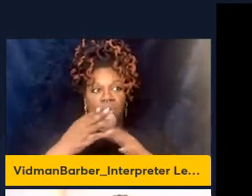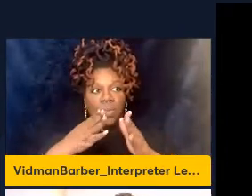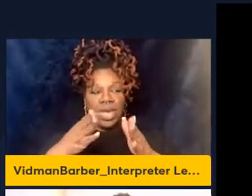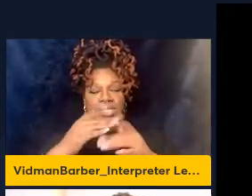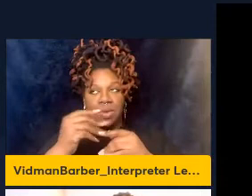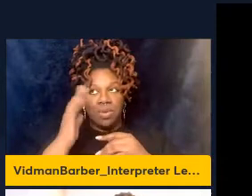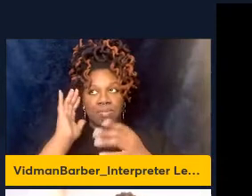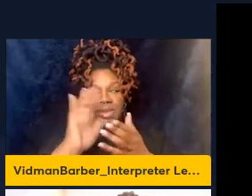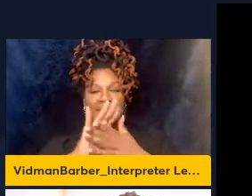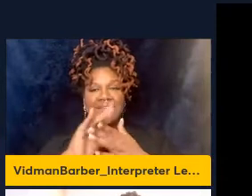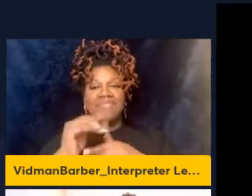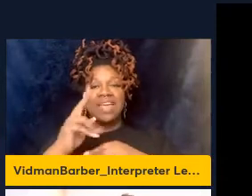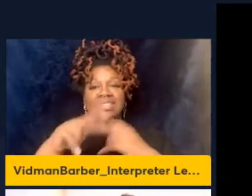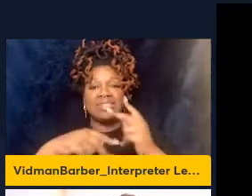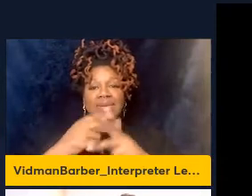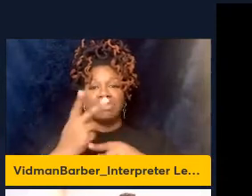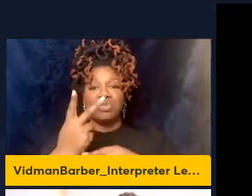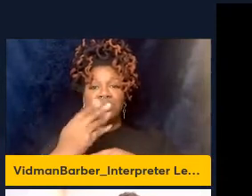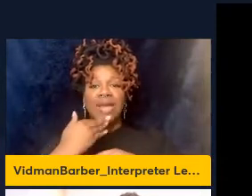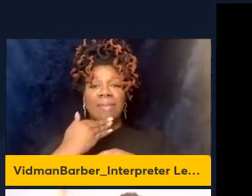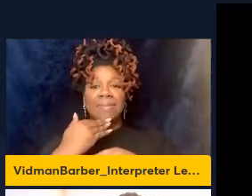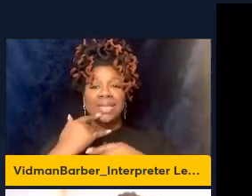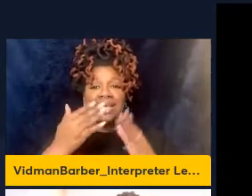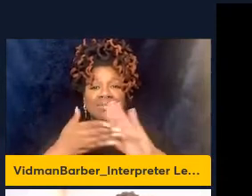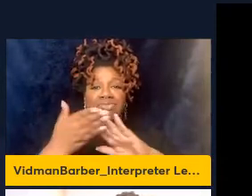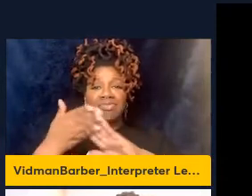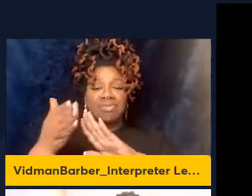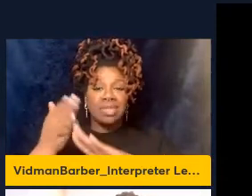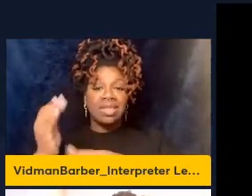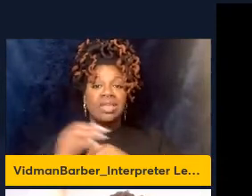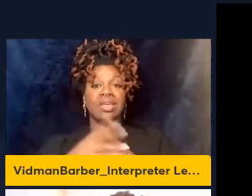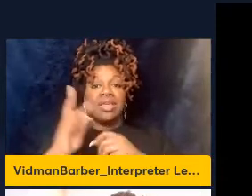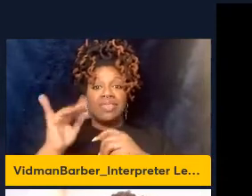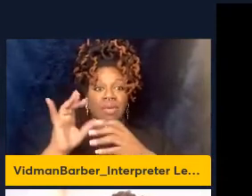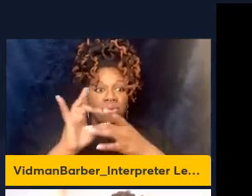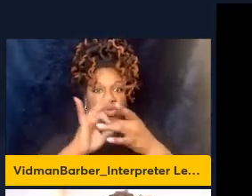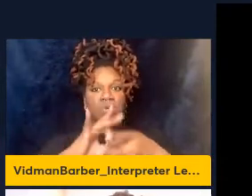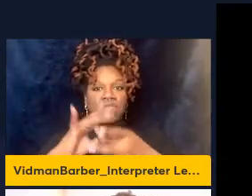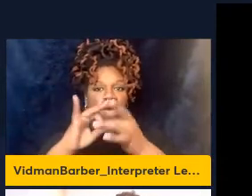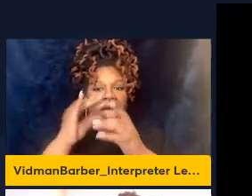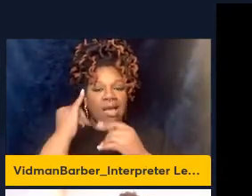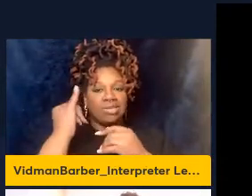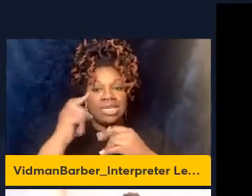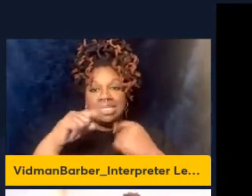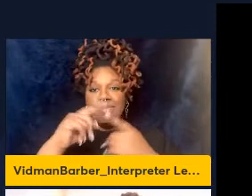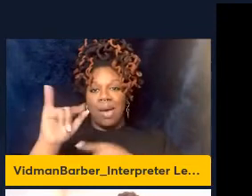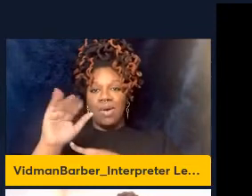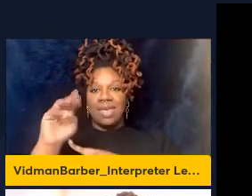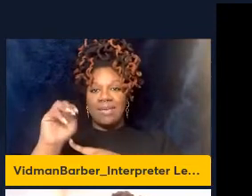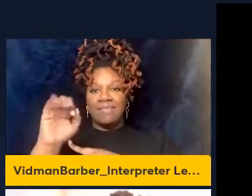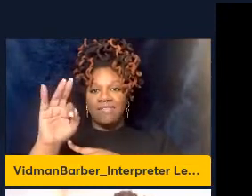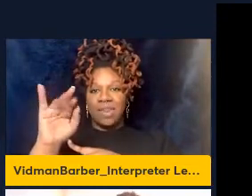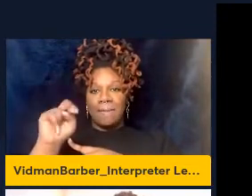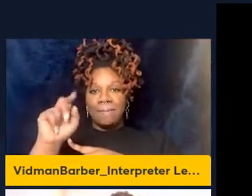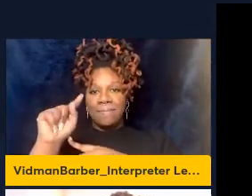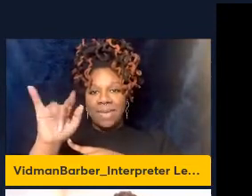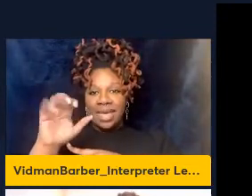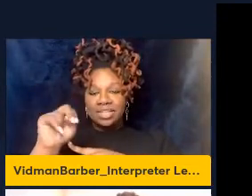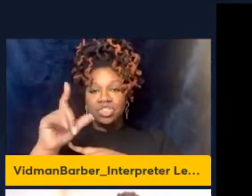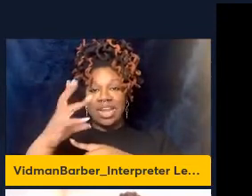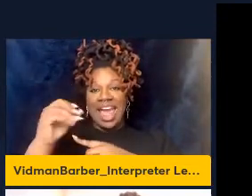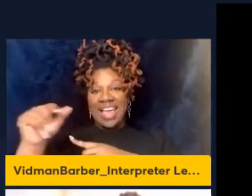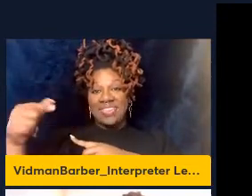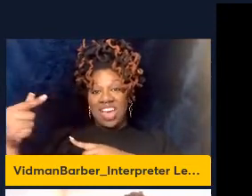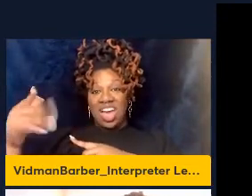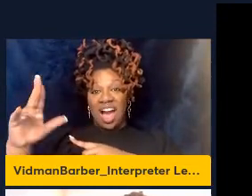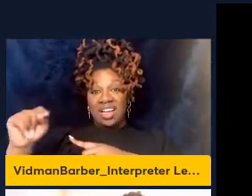2 diabetes onset is occurring. This would unify the ideas of chronic inflammation and insulin resistance. This would unify the ideas of leaky gut and endotoxemia